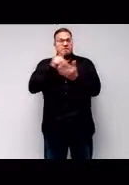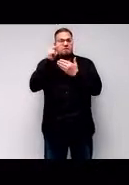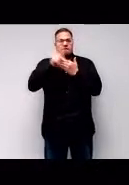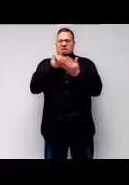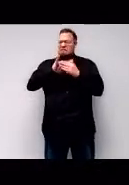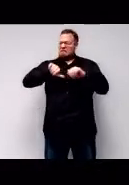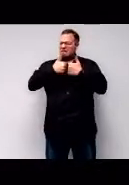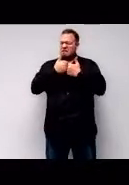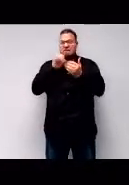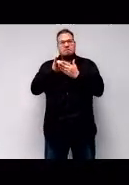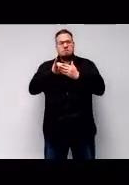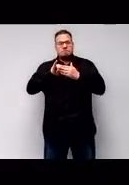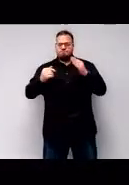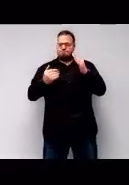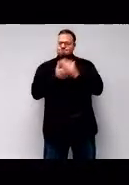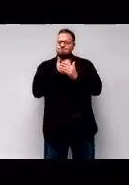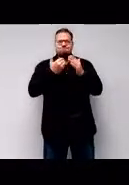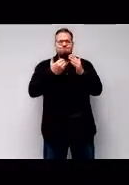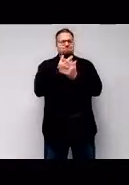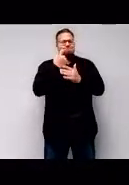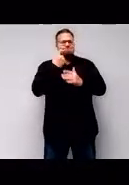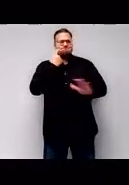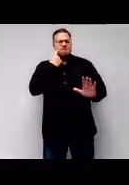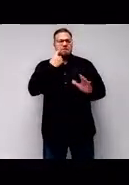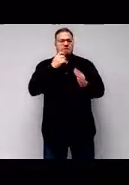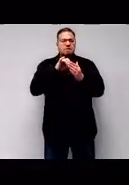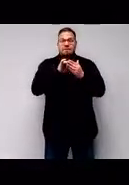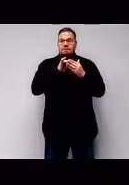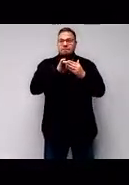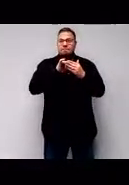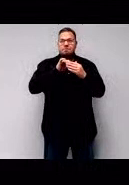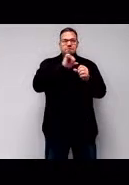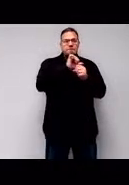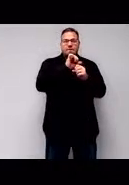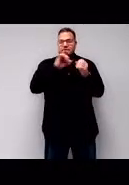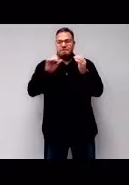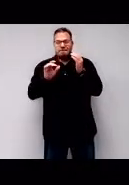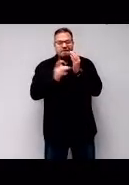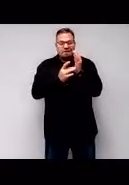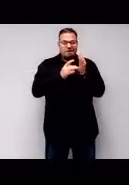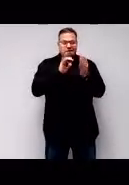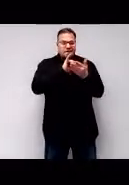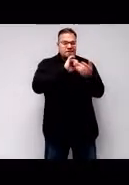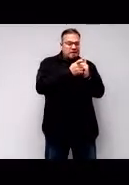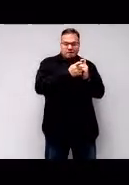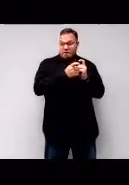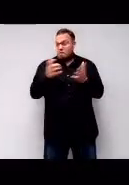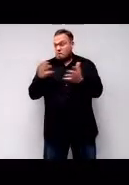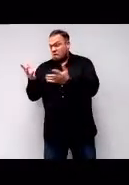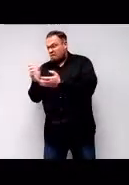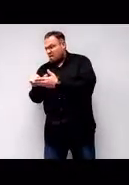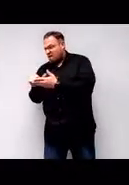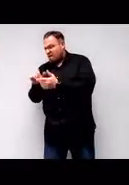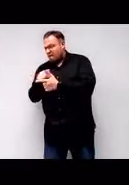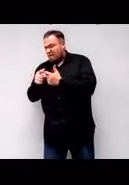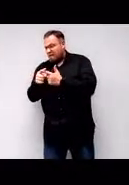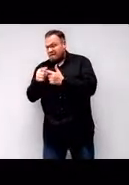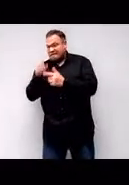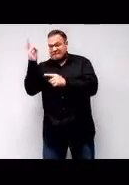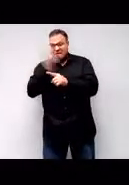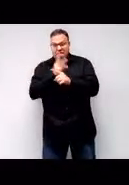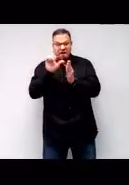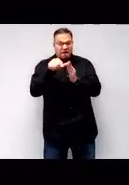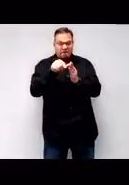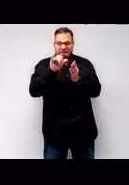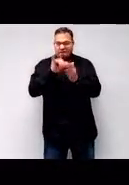emerging industry and the technology is ever changing. You make an equipment list one year and it's already out of date 6 months later. But I've learned a